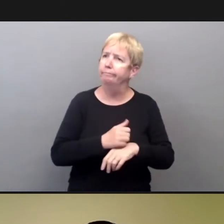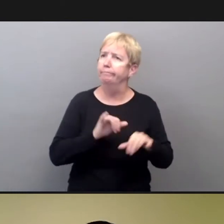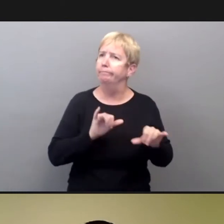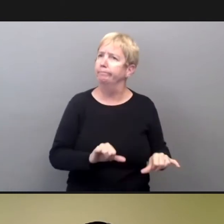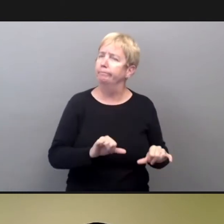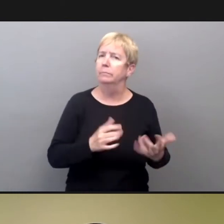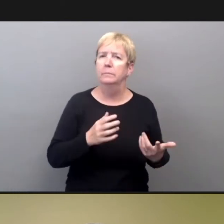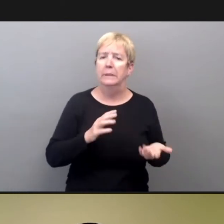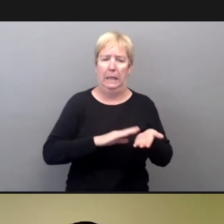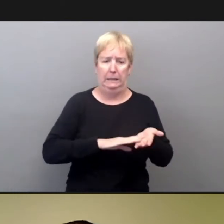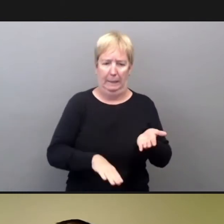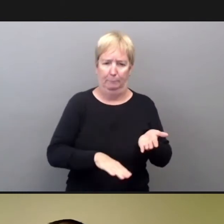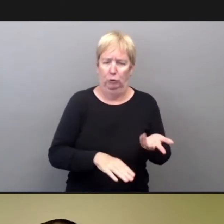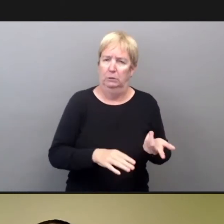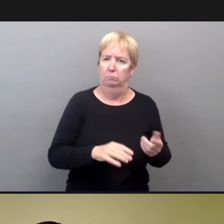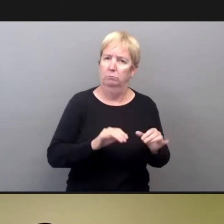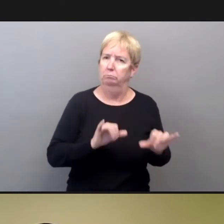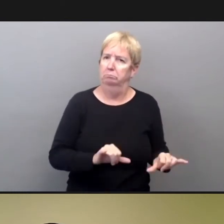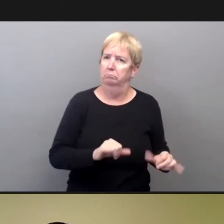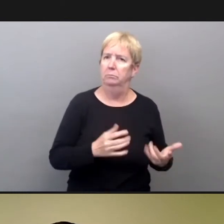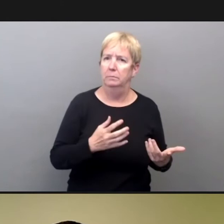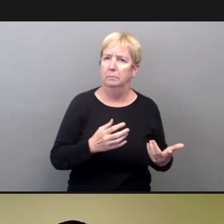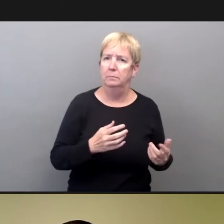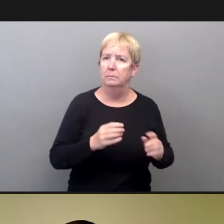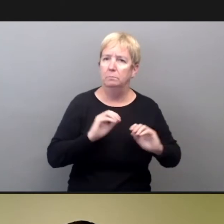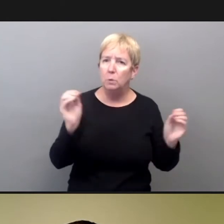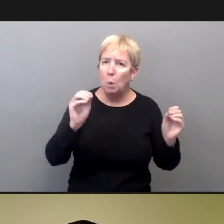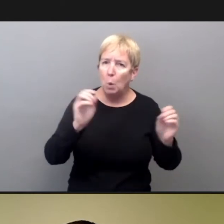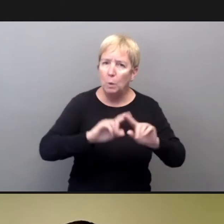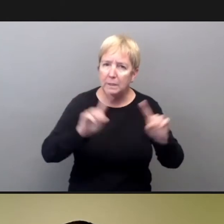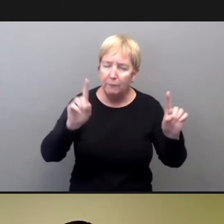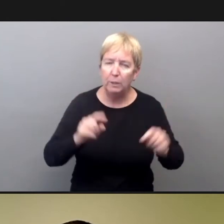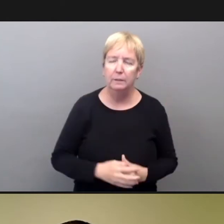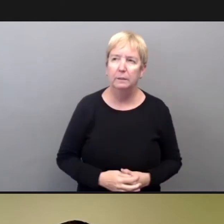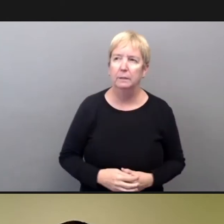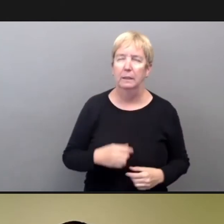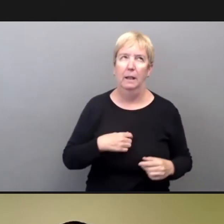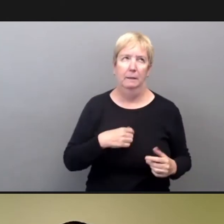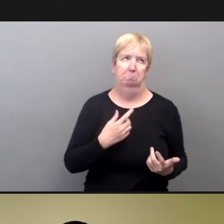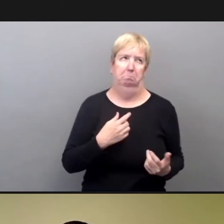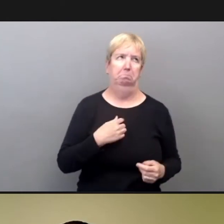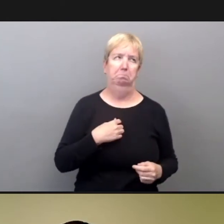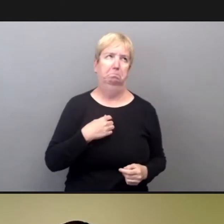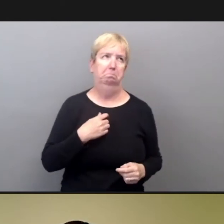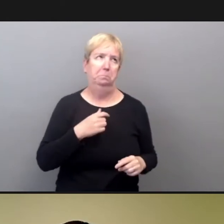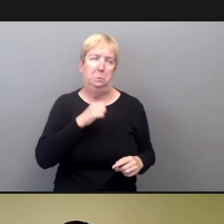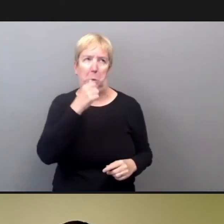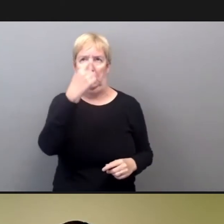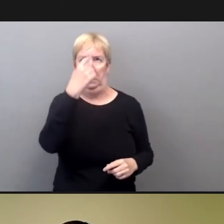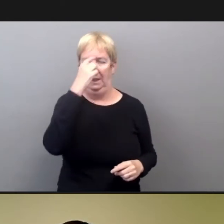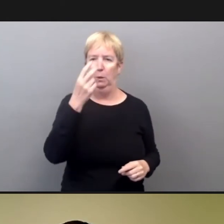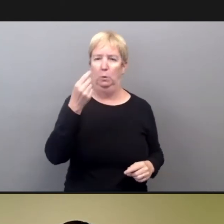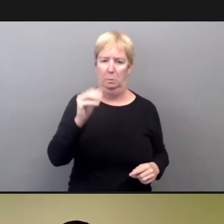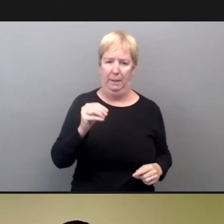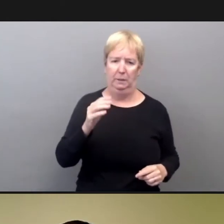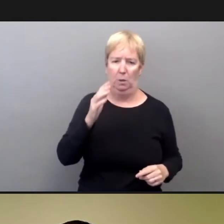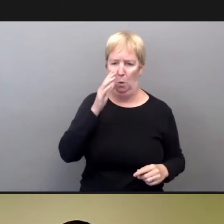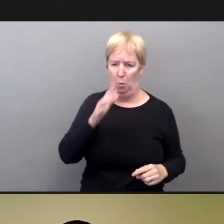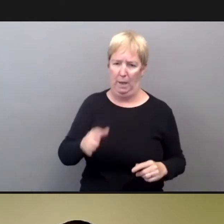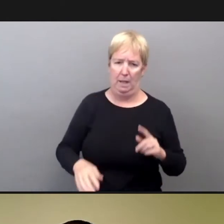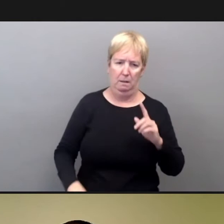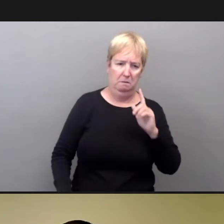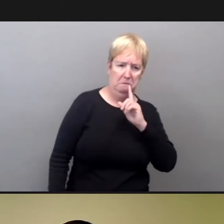Exemption status would continue to apply. I can't see our state mandating something and